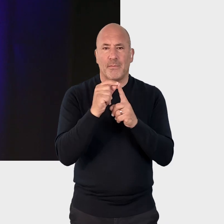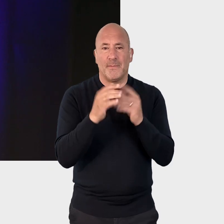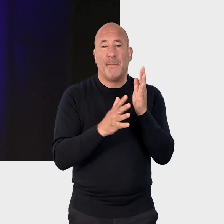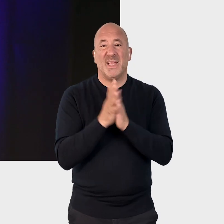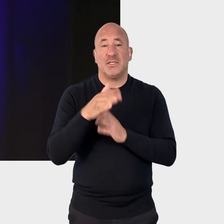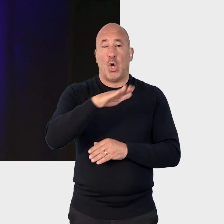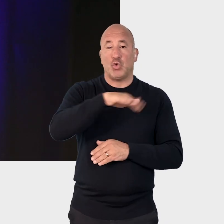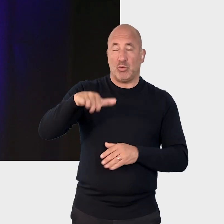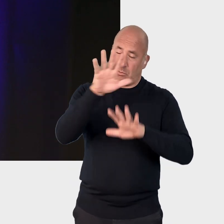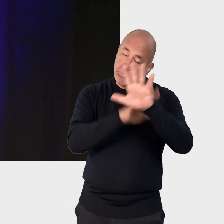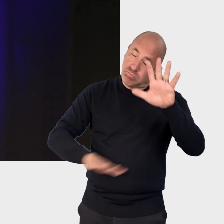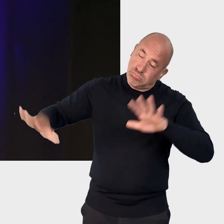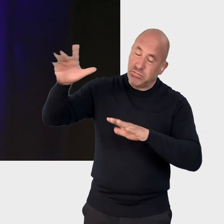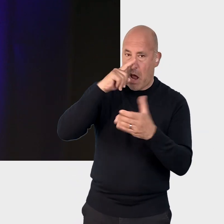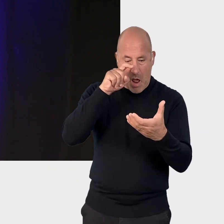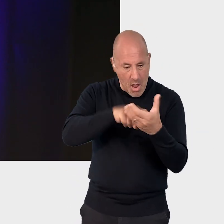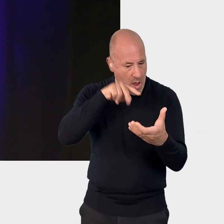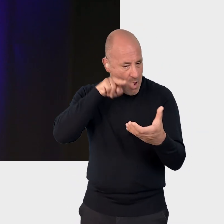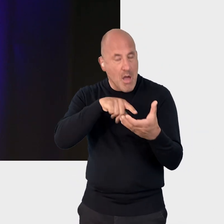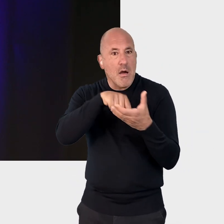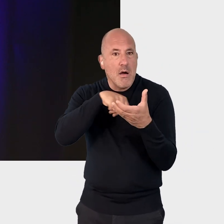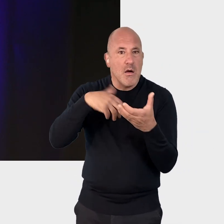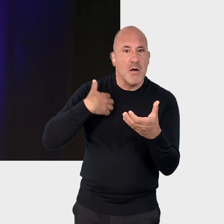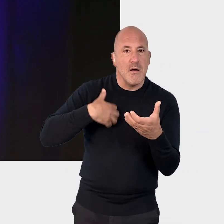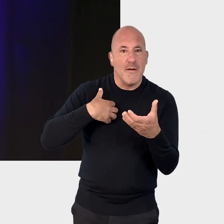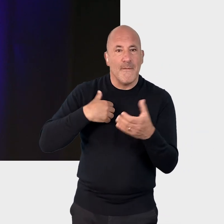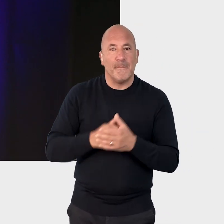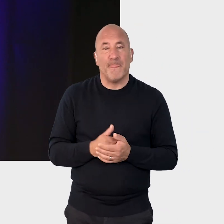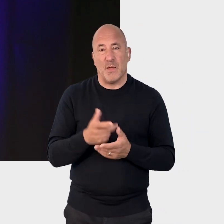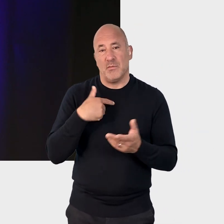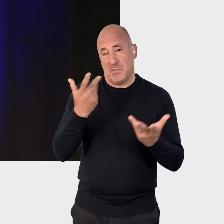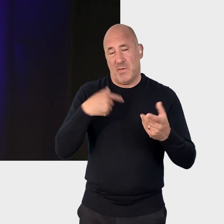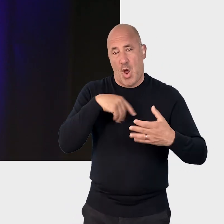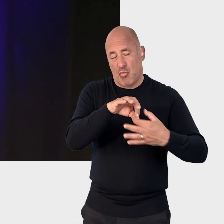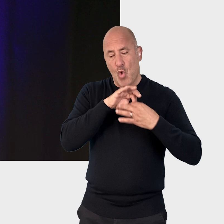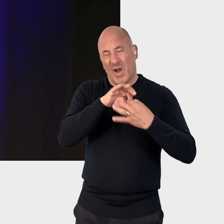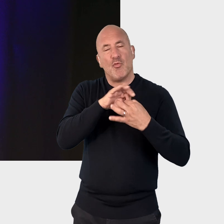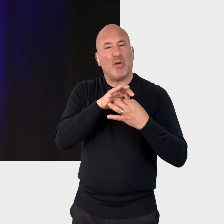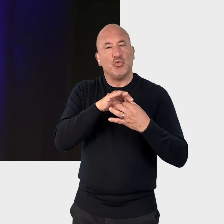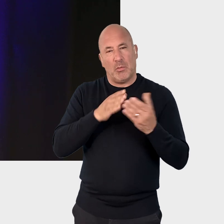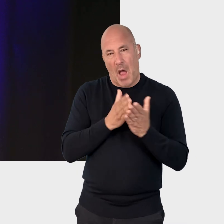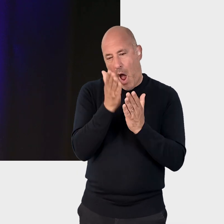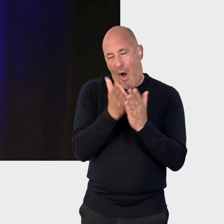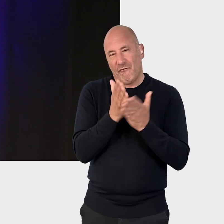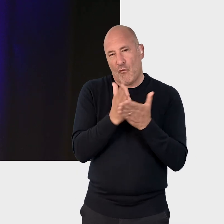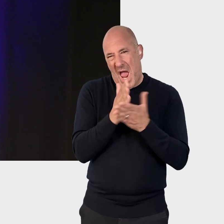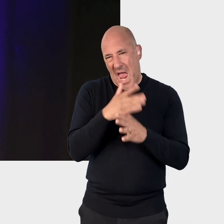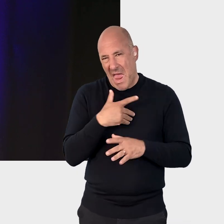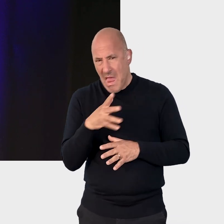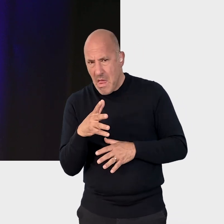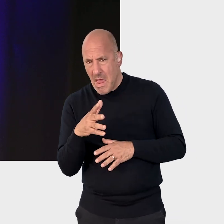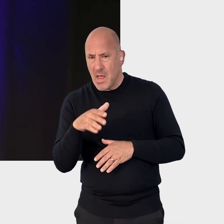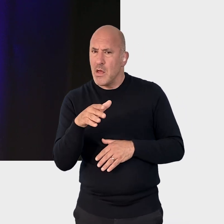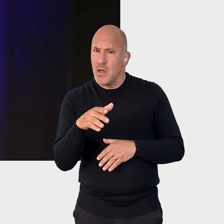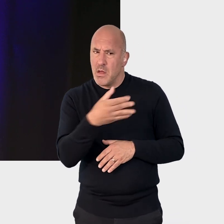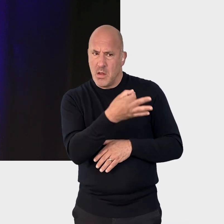the National Gallery's 200-year celebration, they wanted to commission a new app that could be accessed by children across the country.